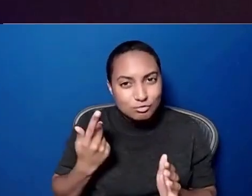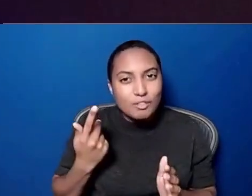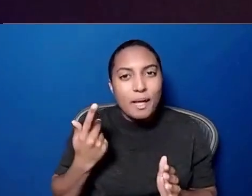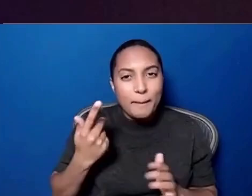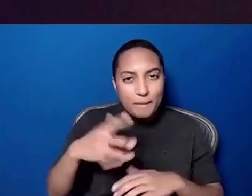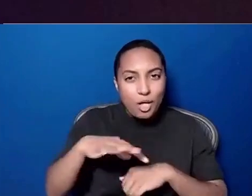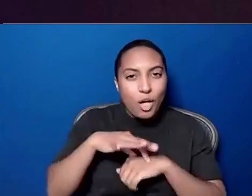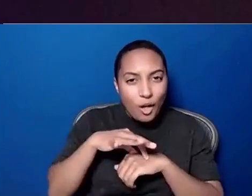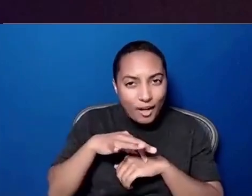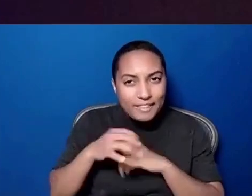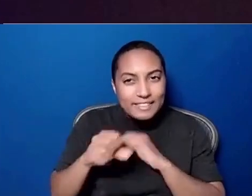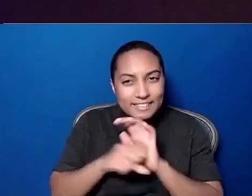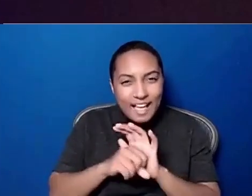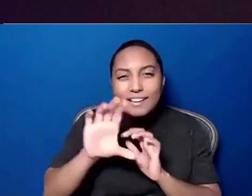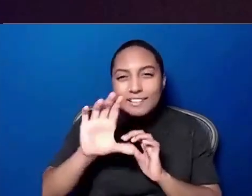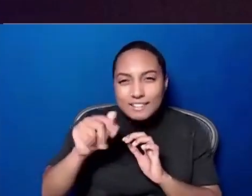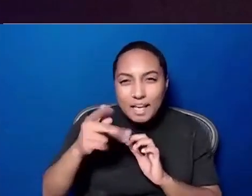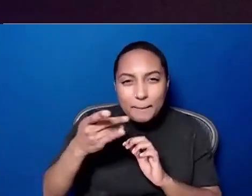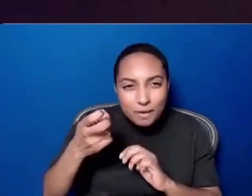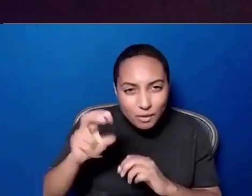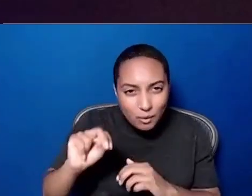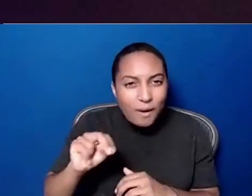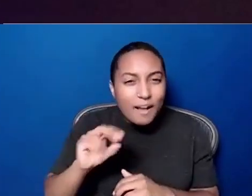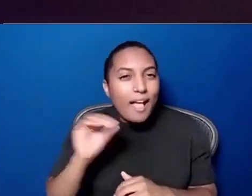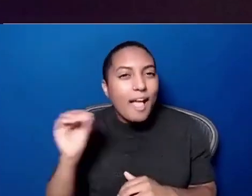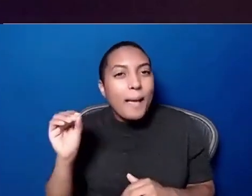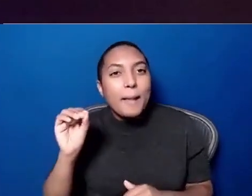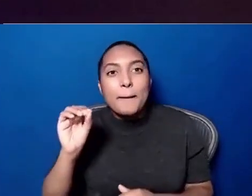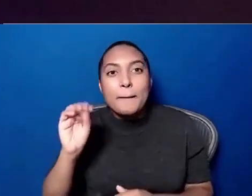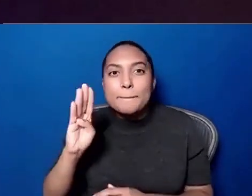moon. Who is this person gonna be?